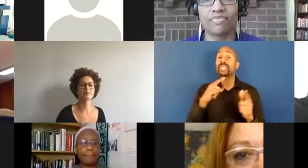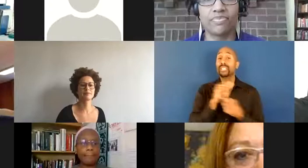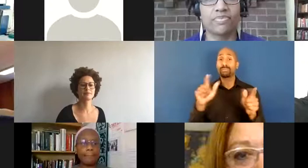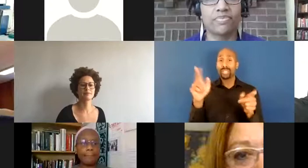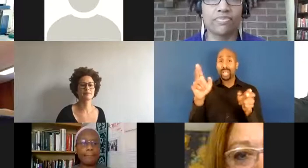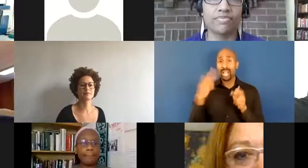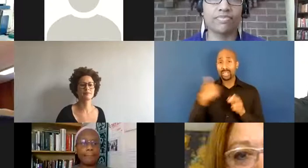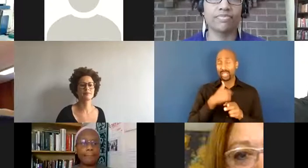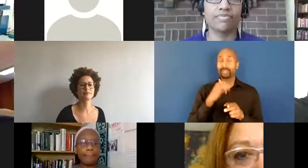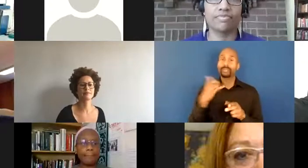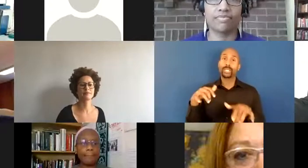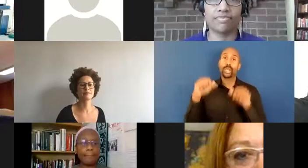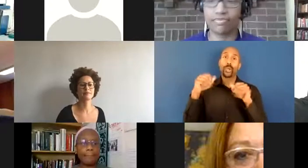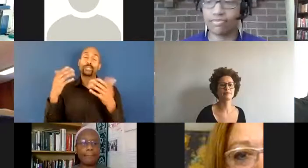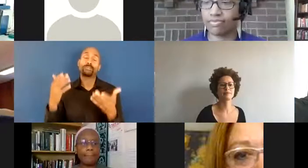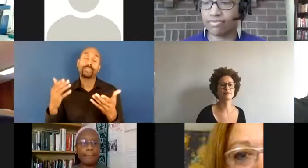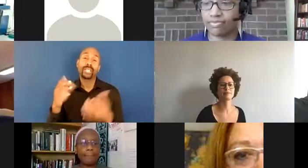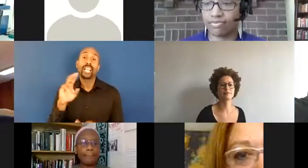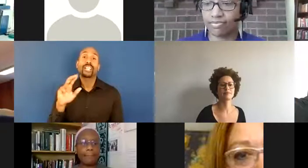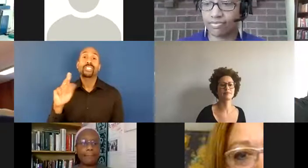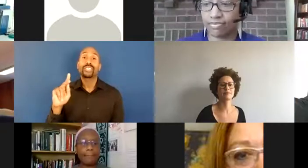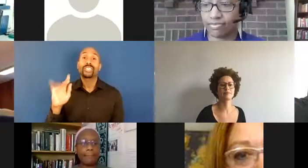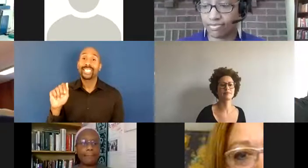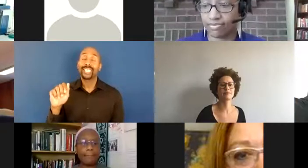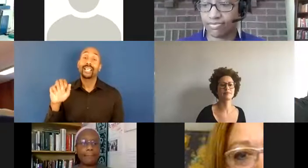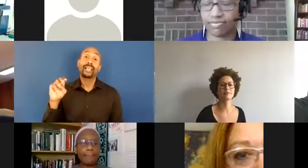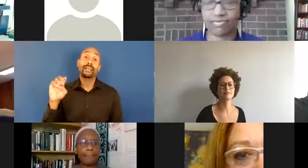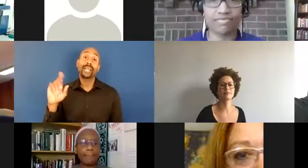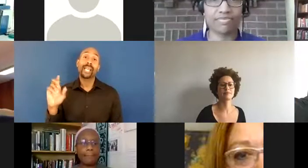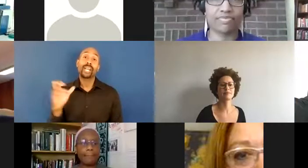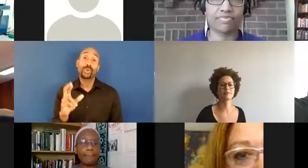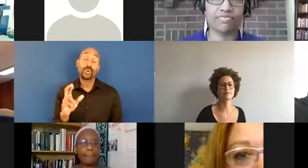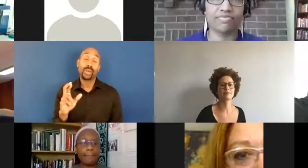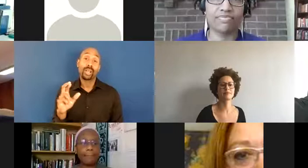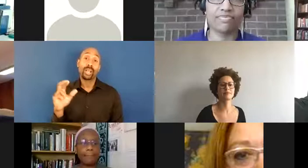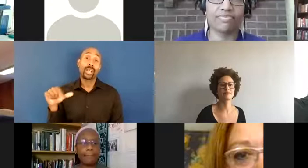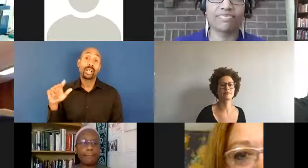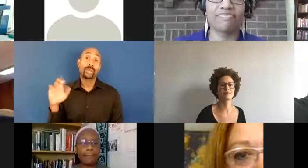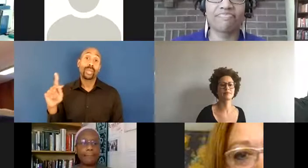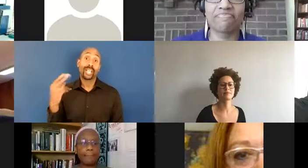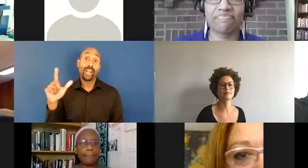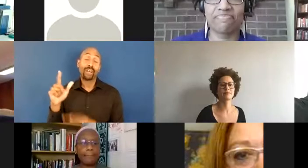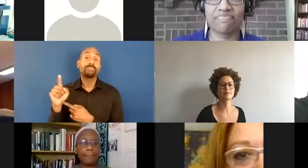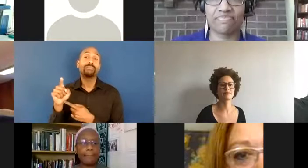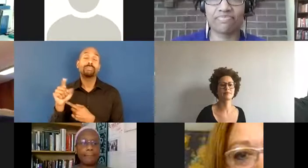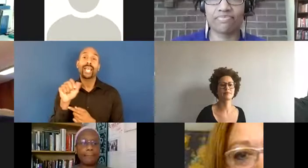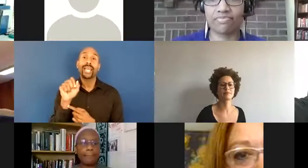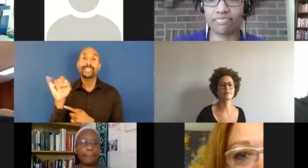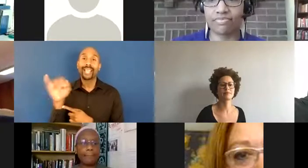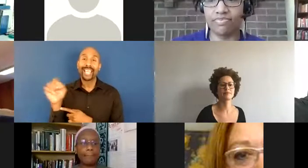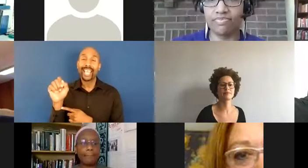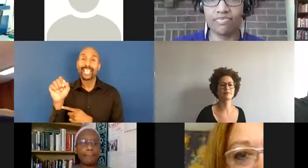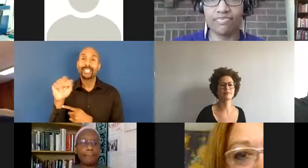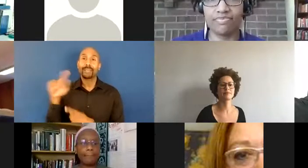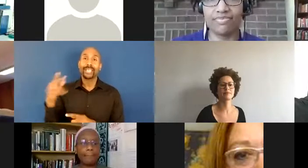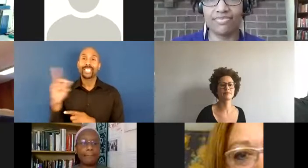hosting Dr. Kia Melchor Quick Hall, who we are proud is an SIS PhD alum. This is a book talk for her brand new